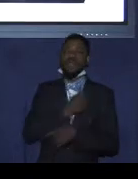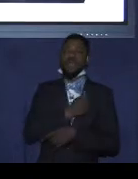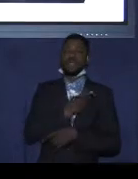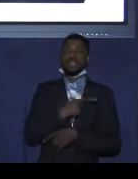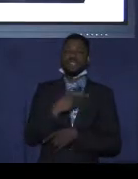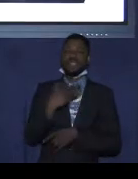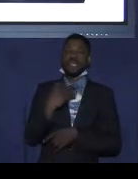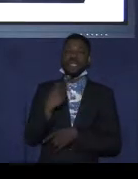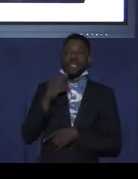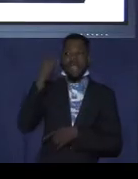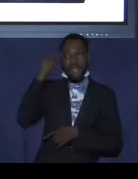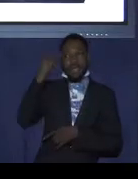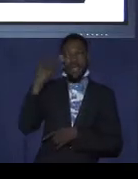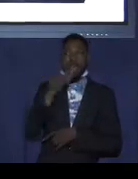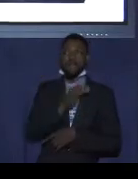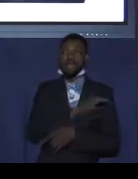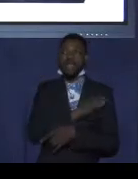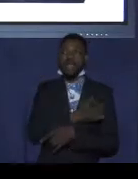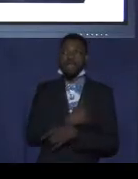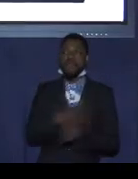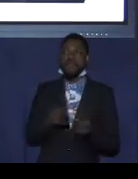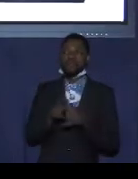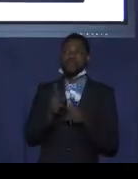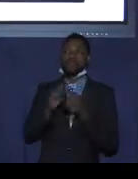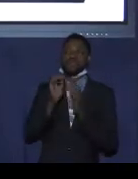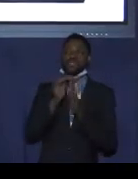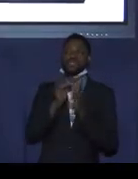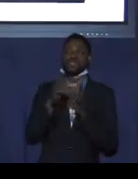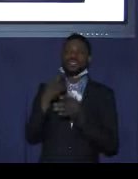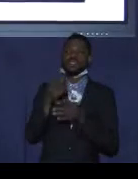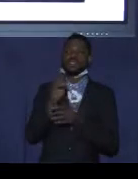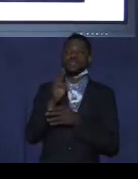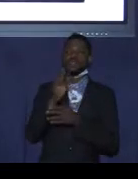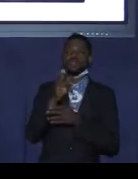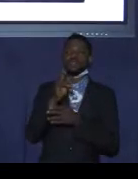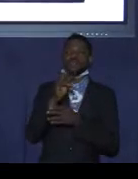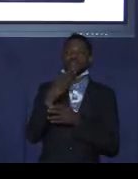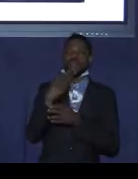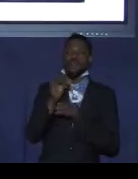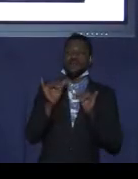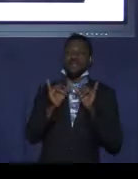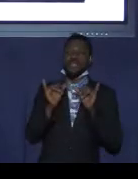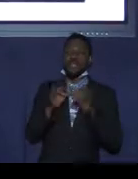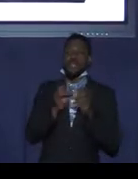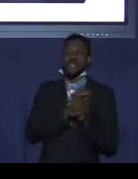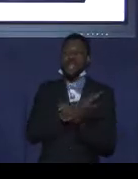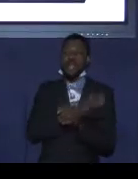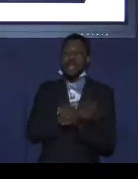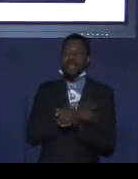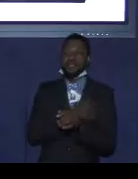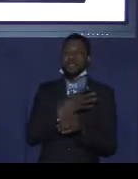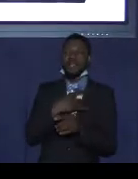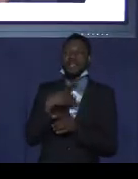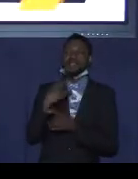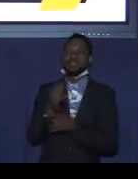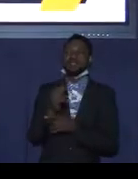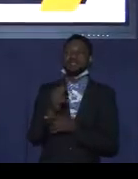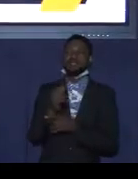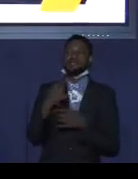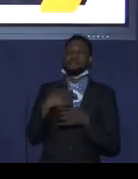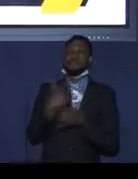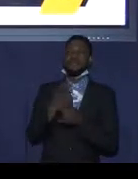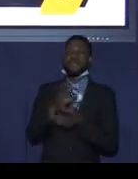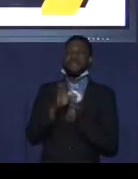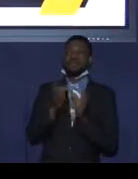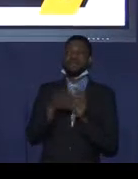the idea of capacity. You should also be able to state the units of measuring capacity and their relationships. And finally, you